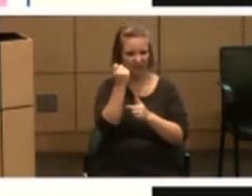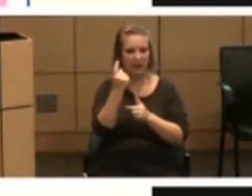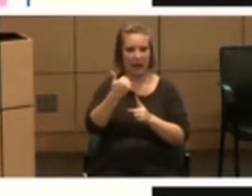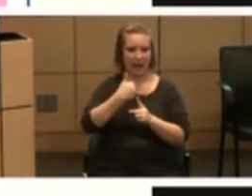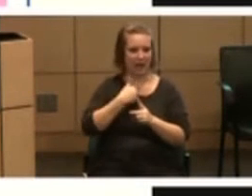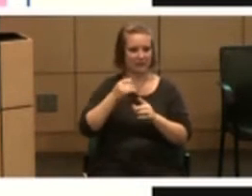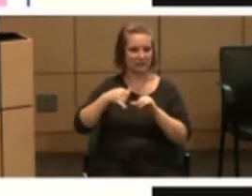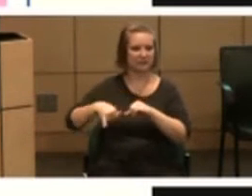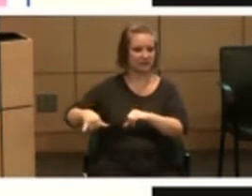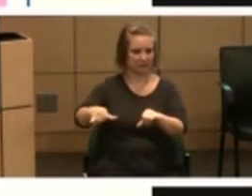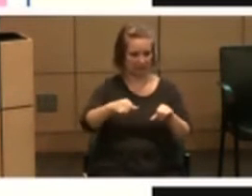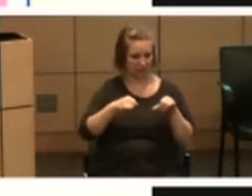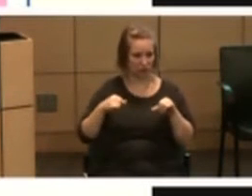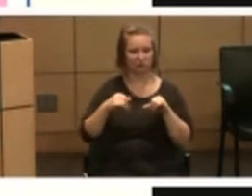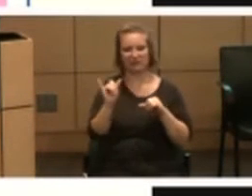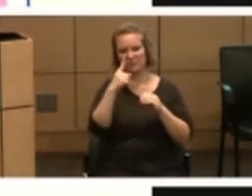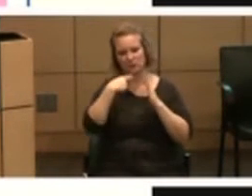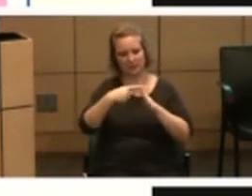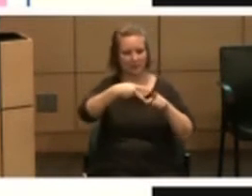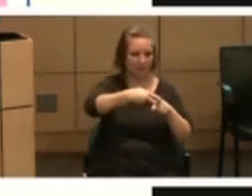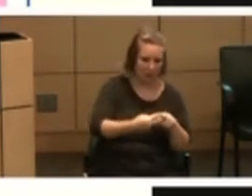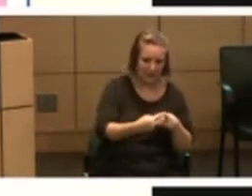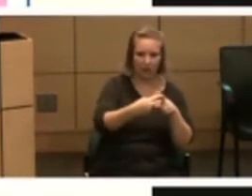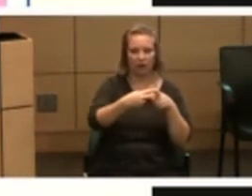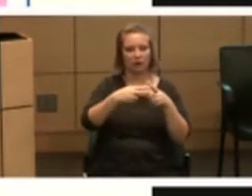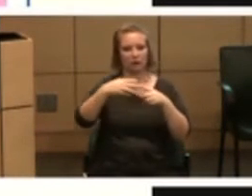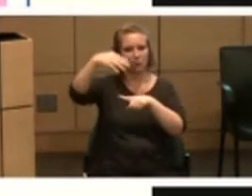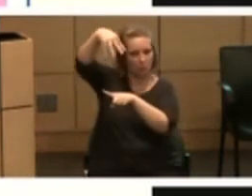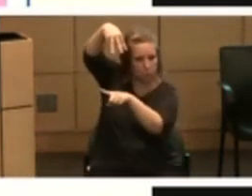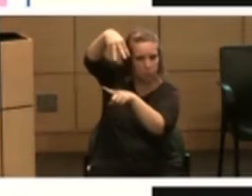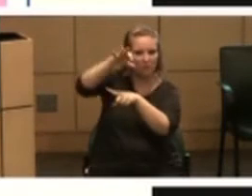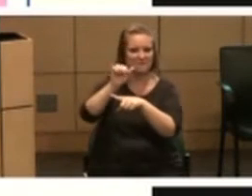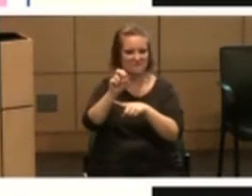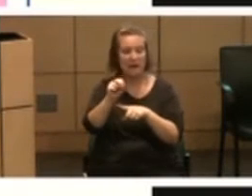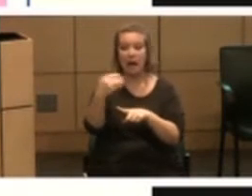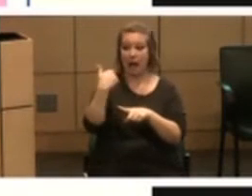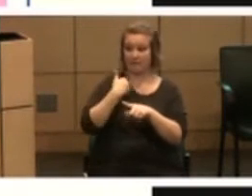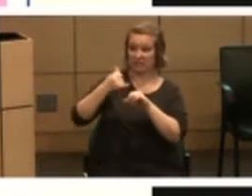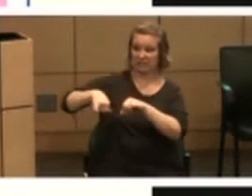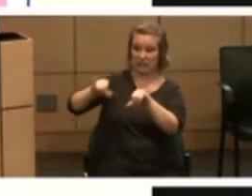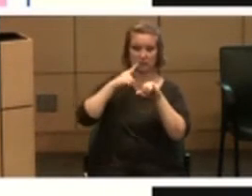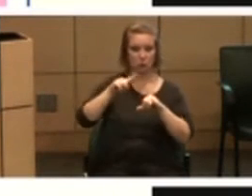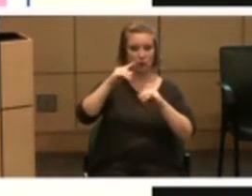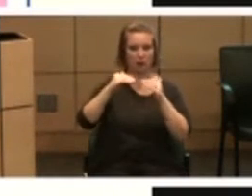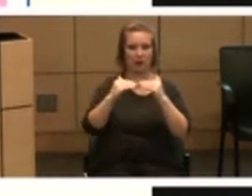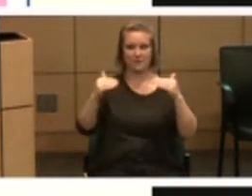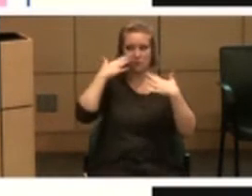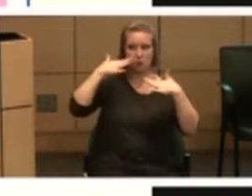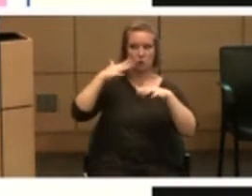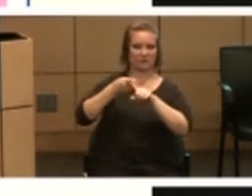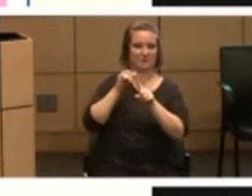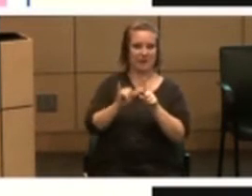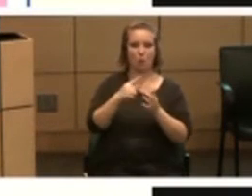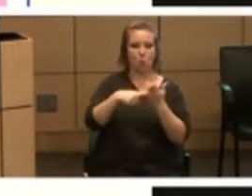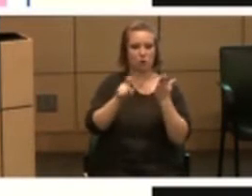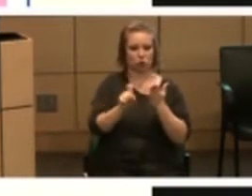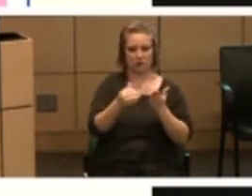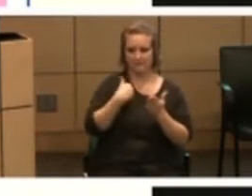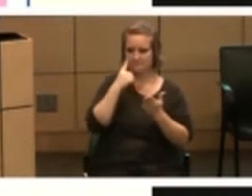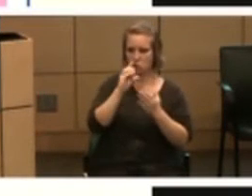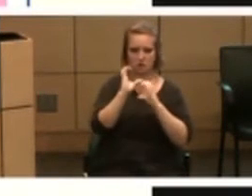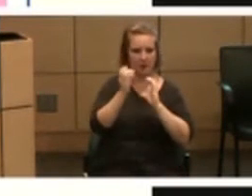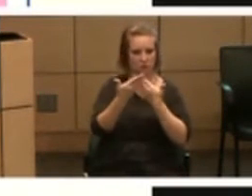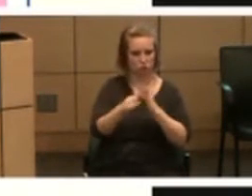ANSI, the American Standards Institute, on what levels of noise from these kind of sources you should have in a classroom. So things